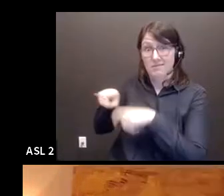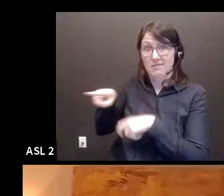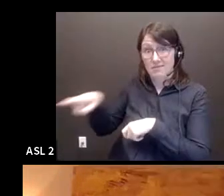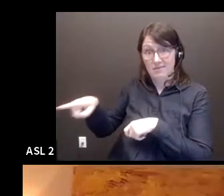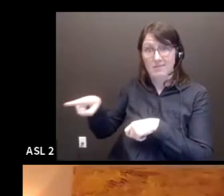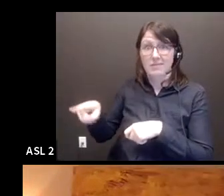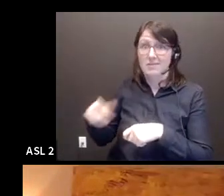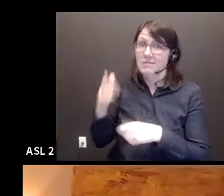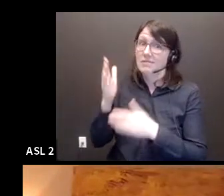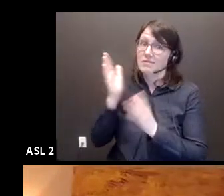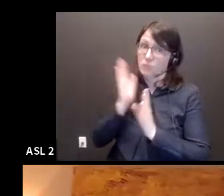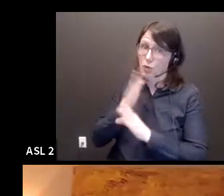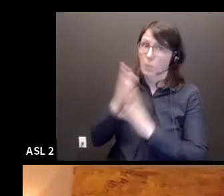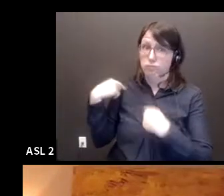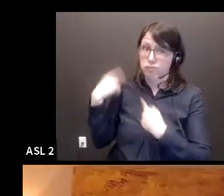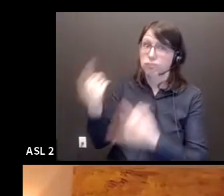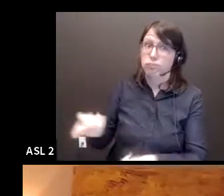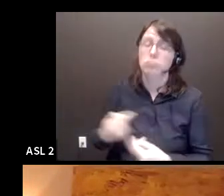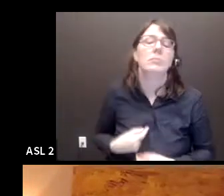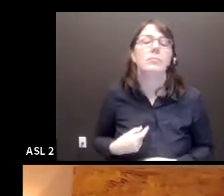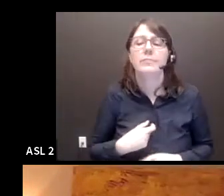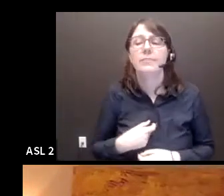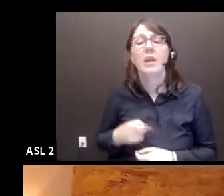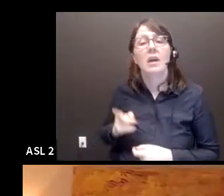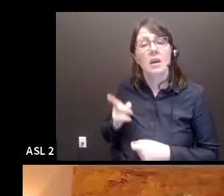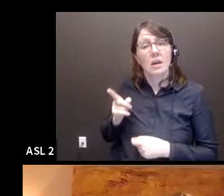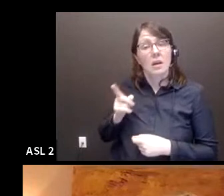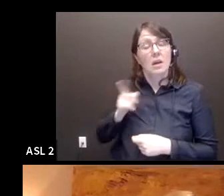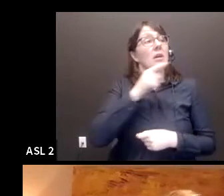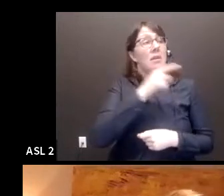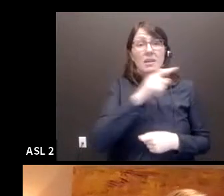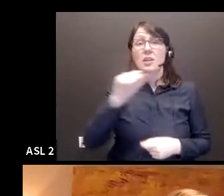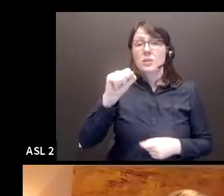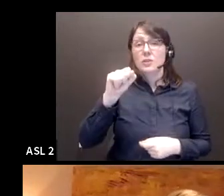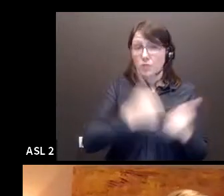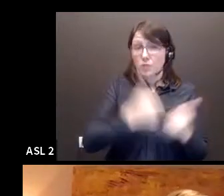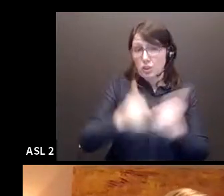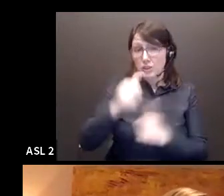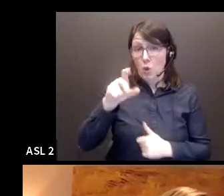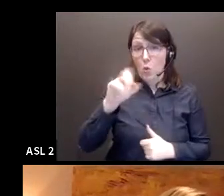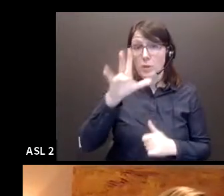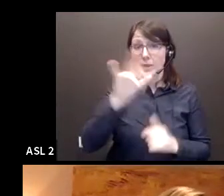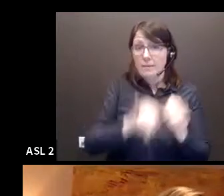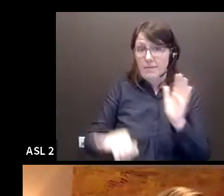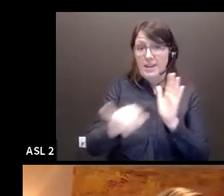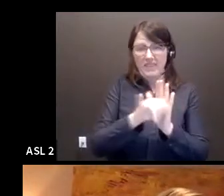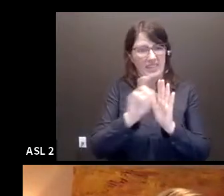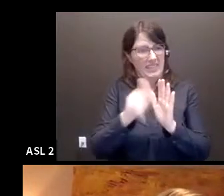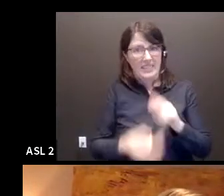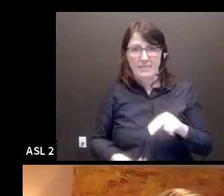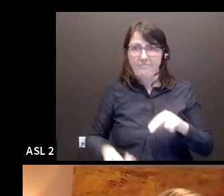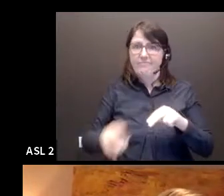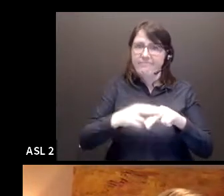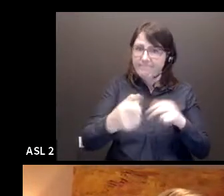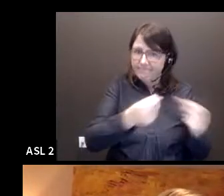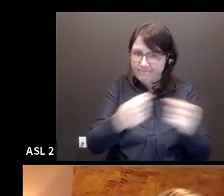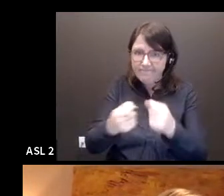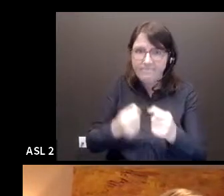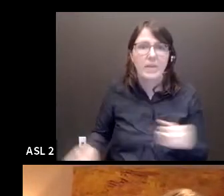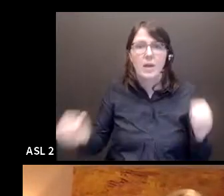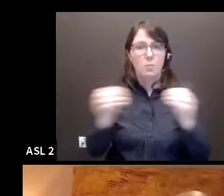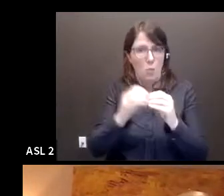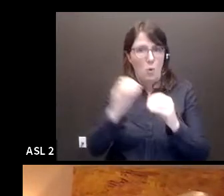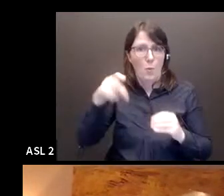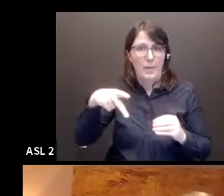chief of police chief slowly identified the need to increase the size of the ops and now refers to those who want to see fewer police as a